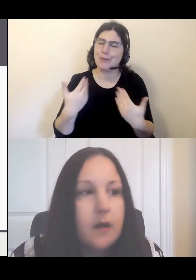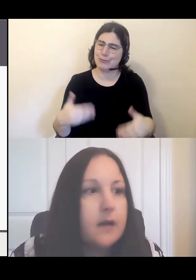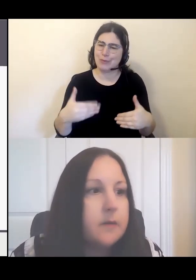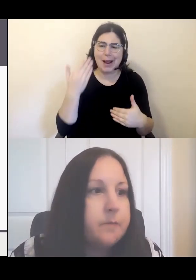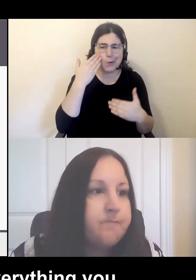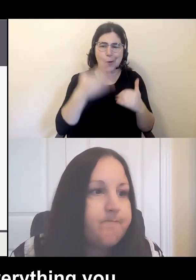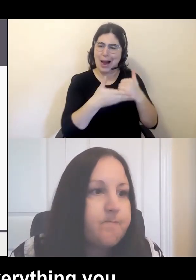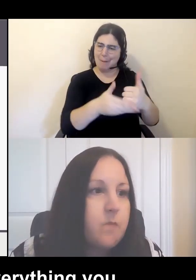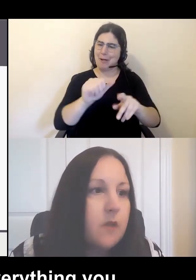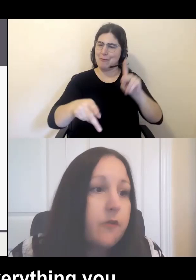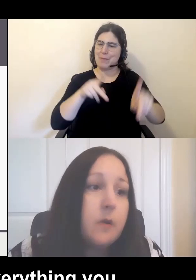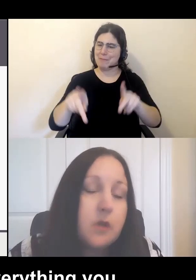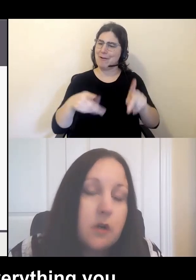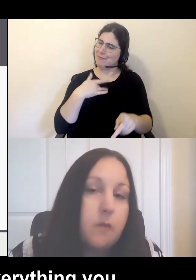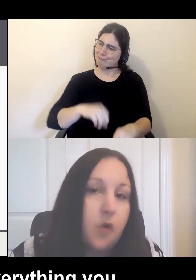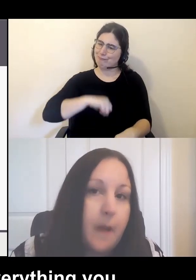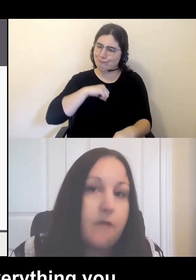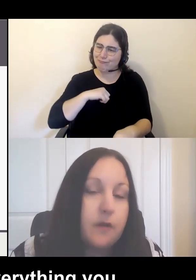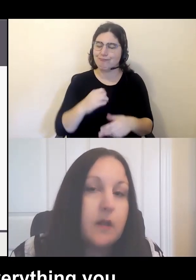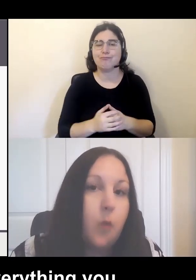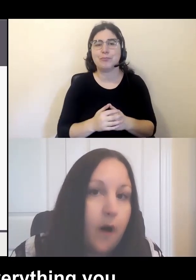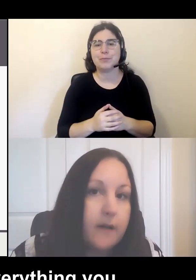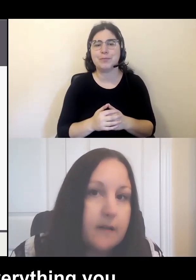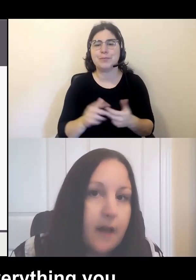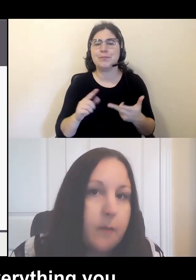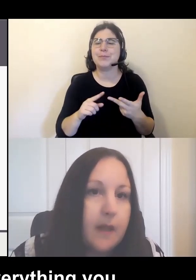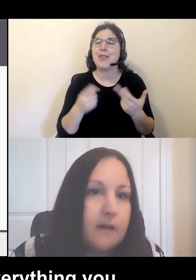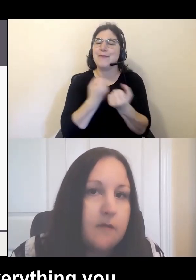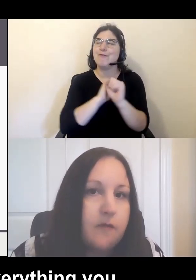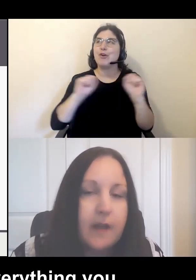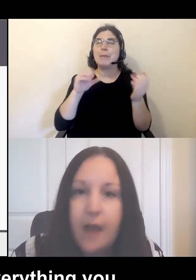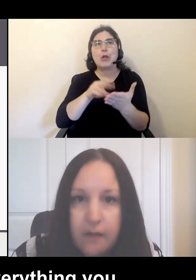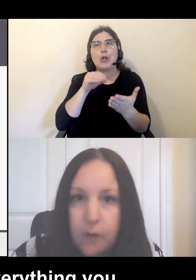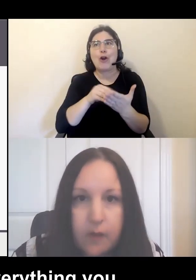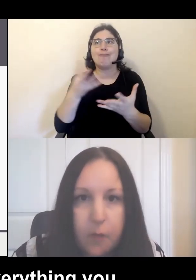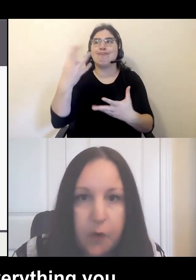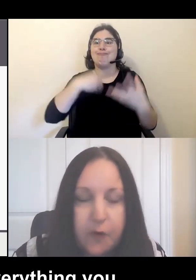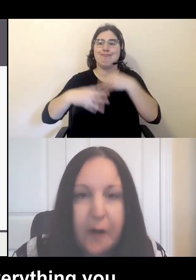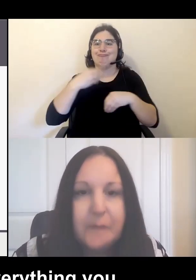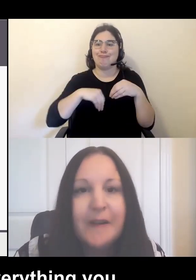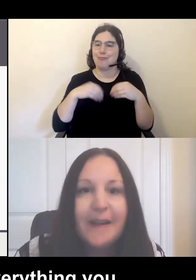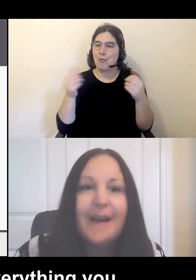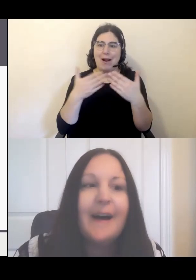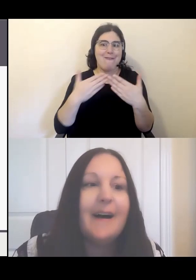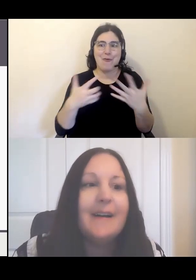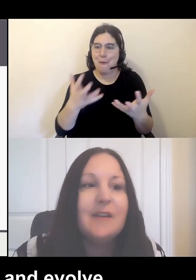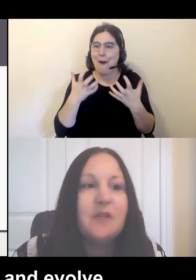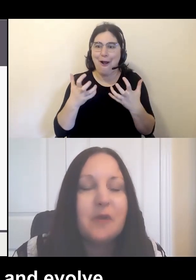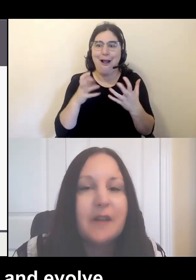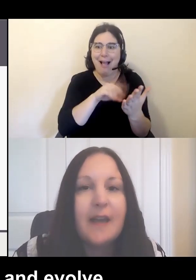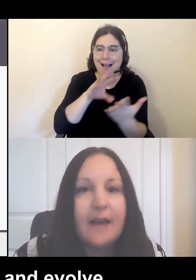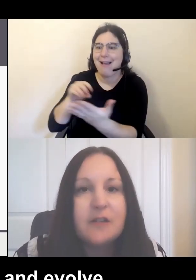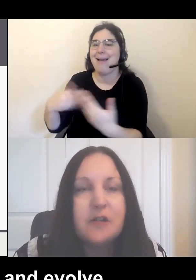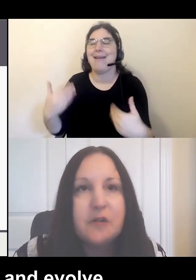others. The freedom to learn and absorb everything you want has been fantastic with this program.